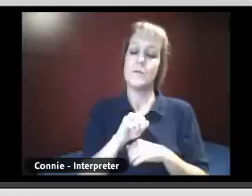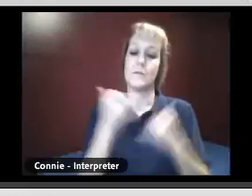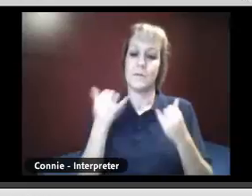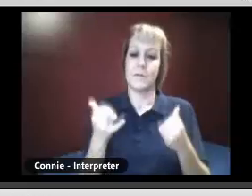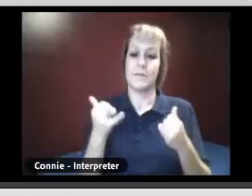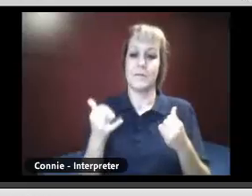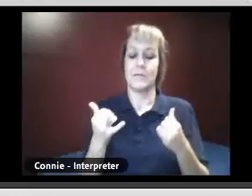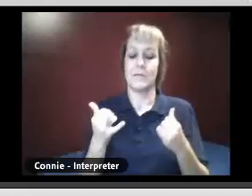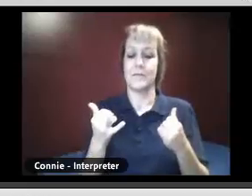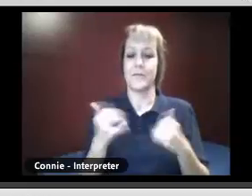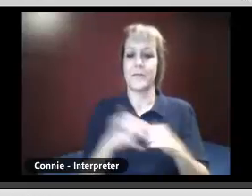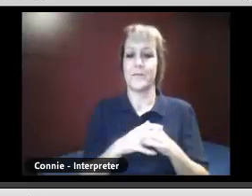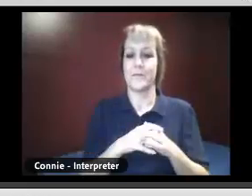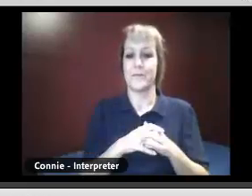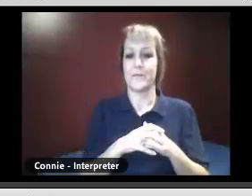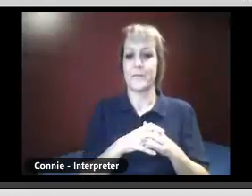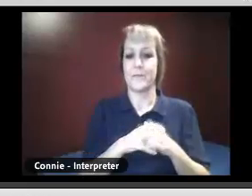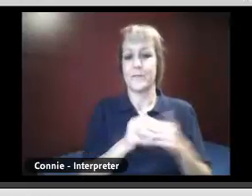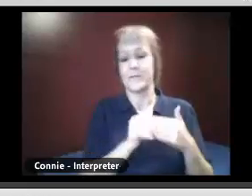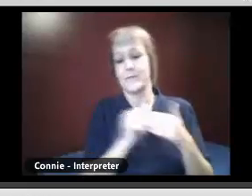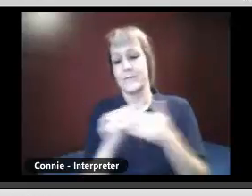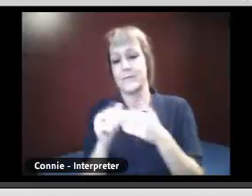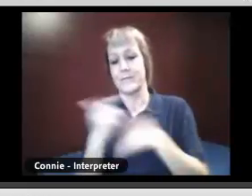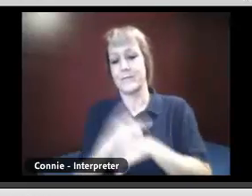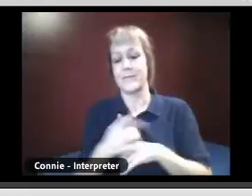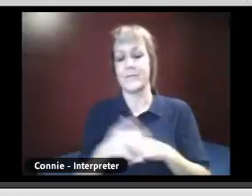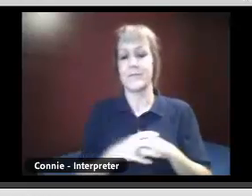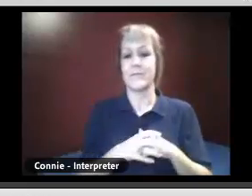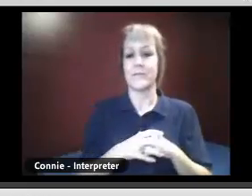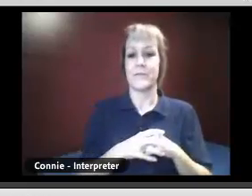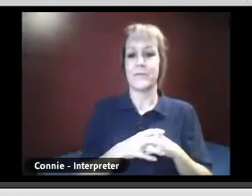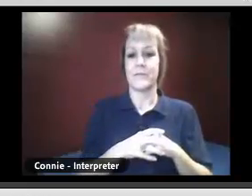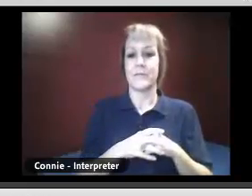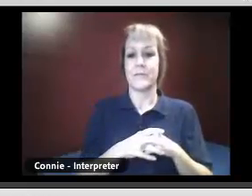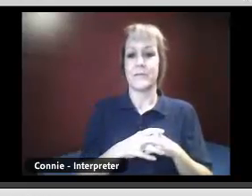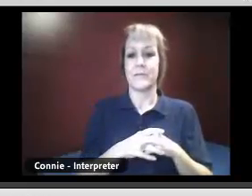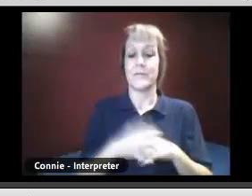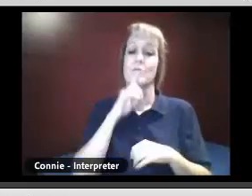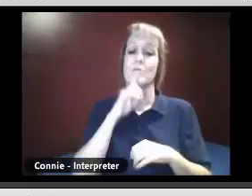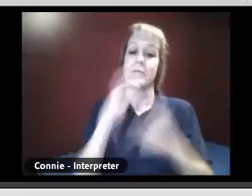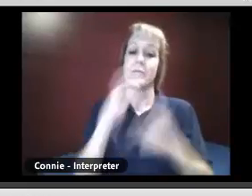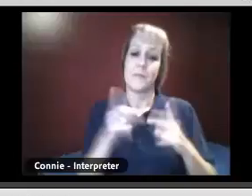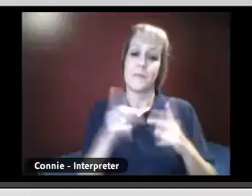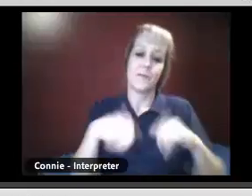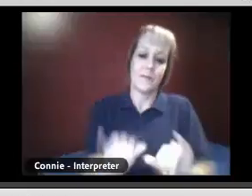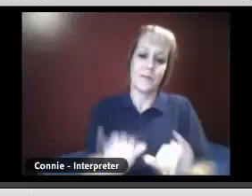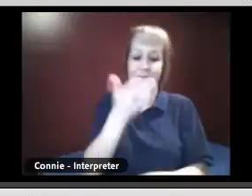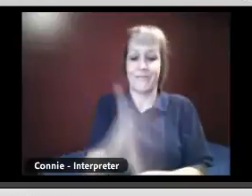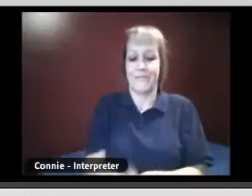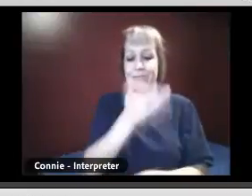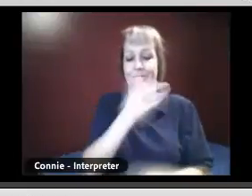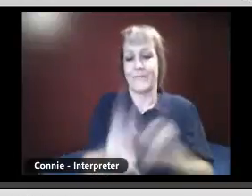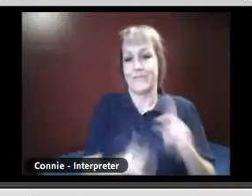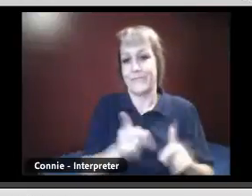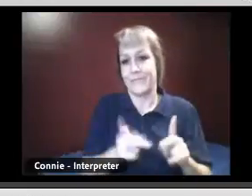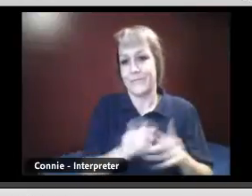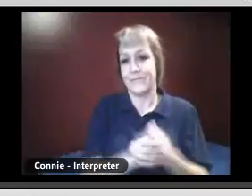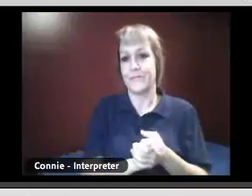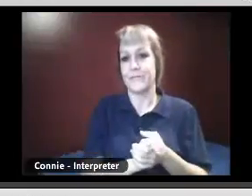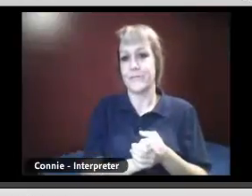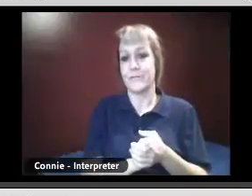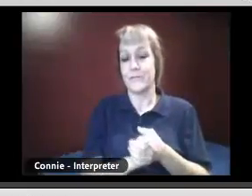today, because at the end of the day, people are still people. And what did we say that